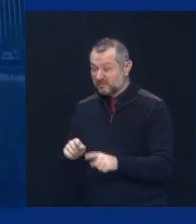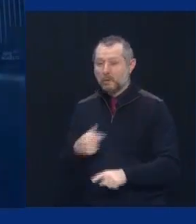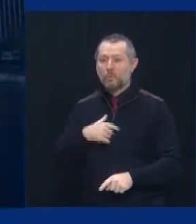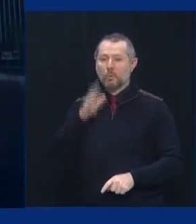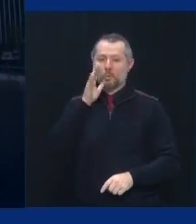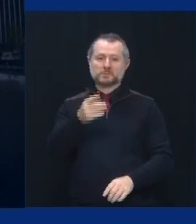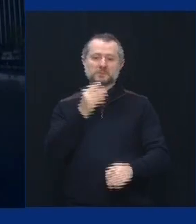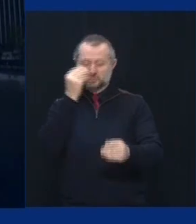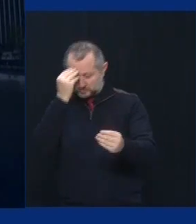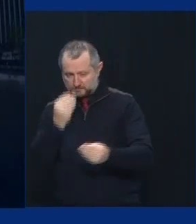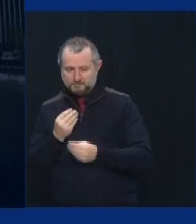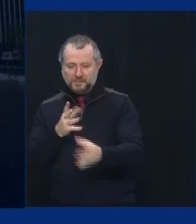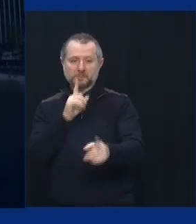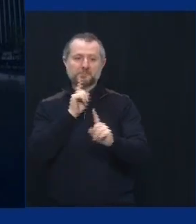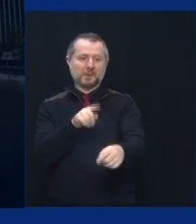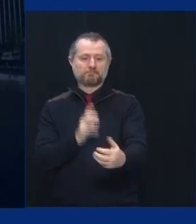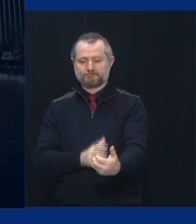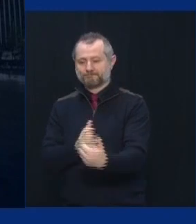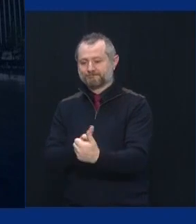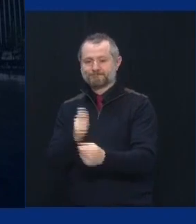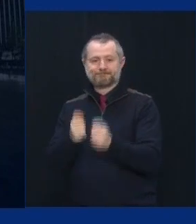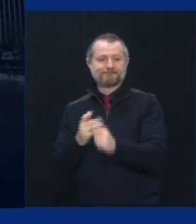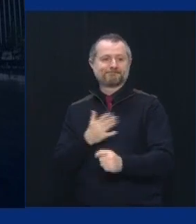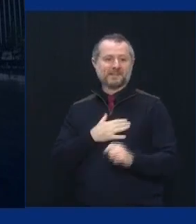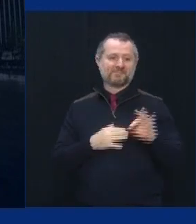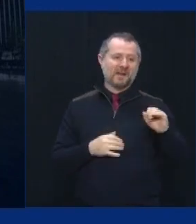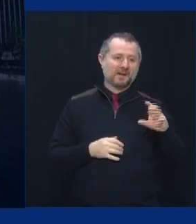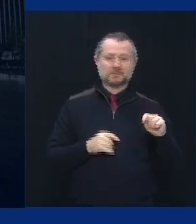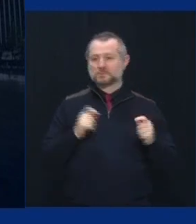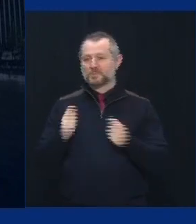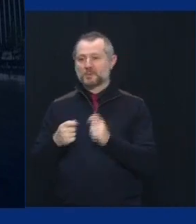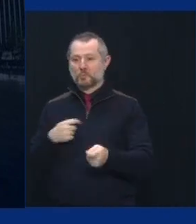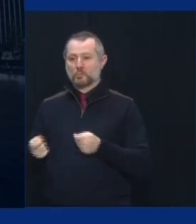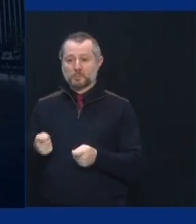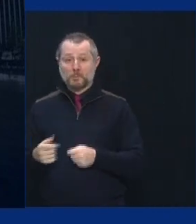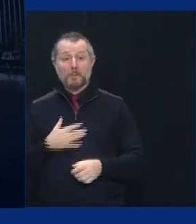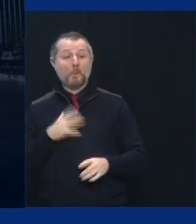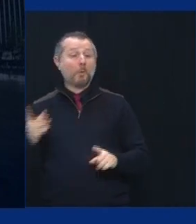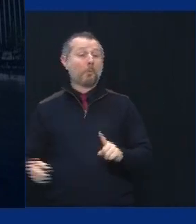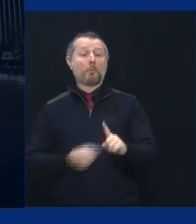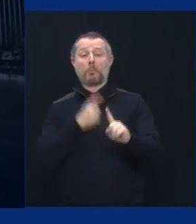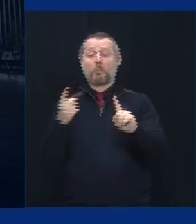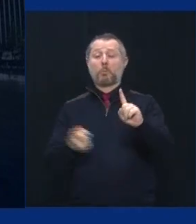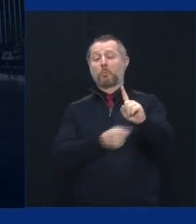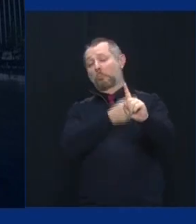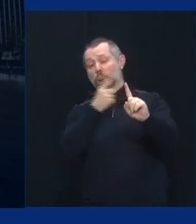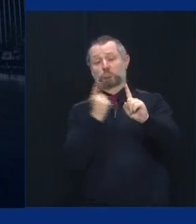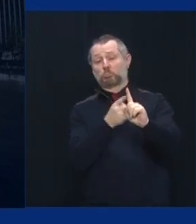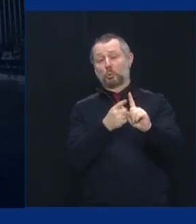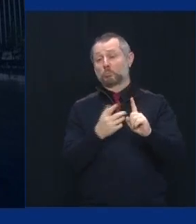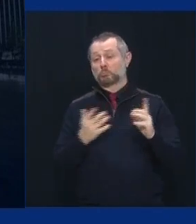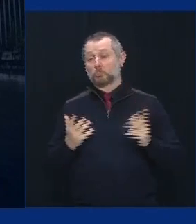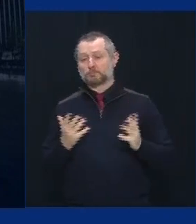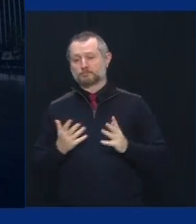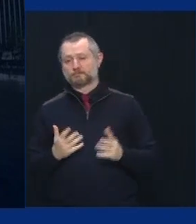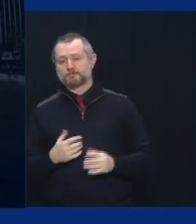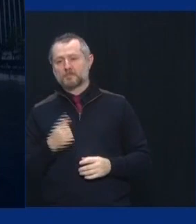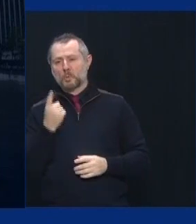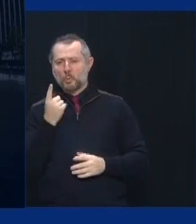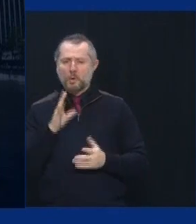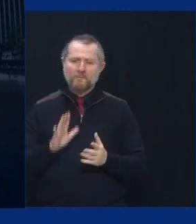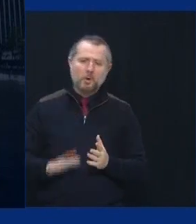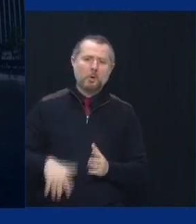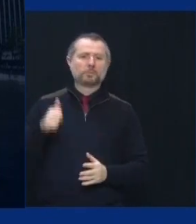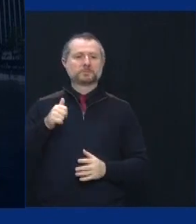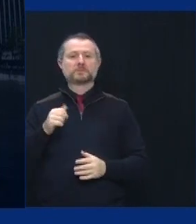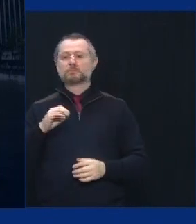to the facts, and we'll continue to do that. What's the optimal goal? To remain one of the lowest spreads in the nation.